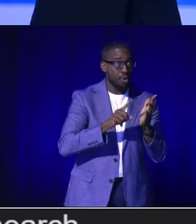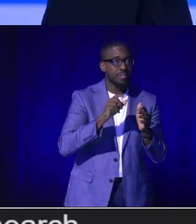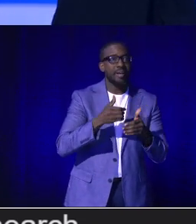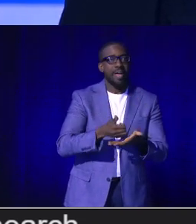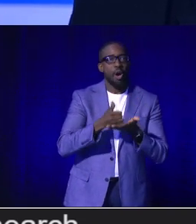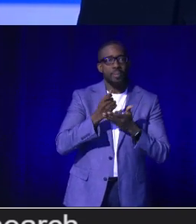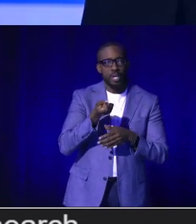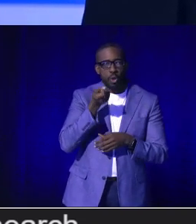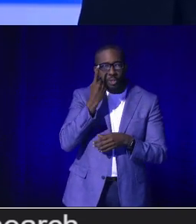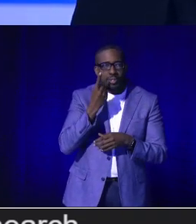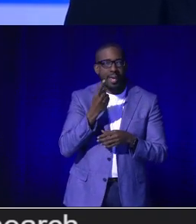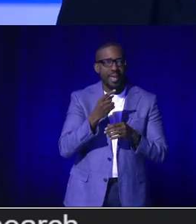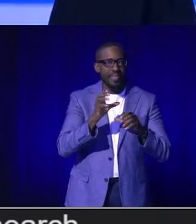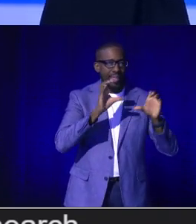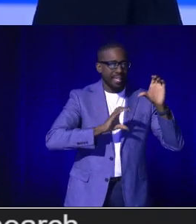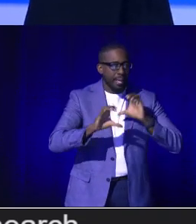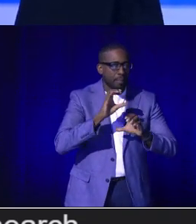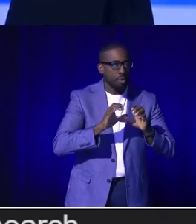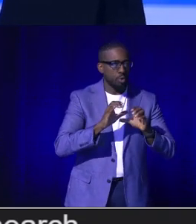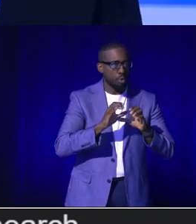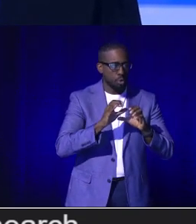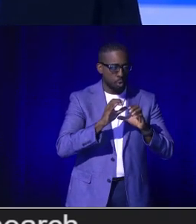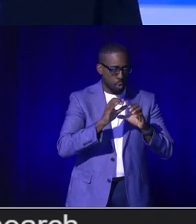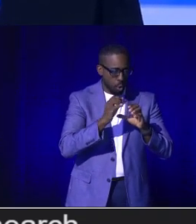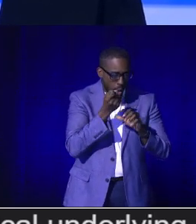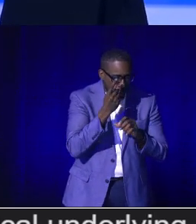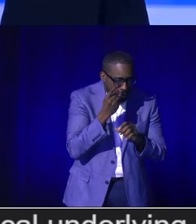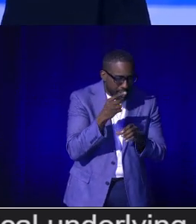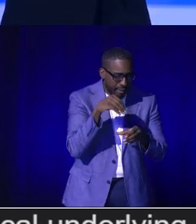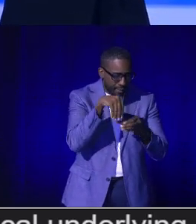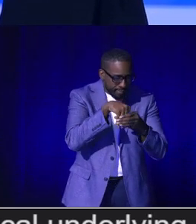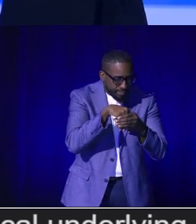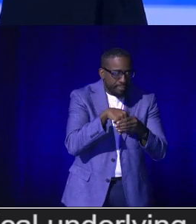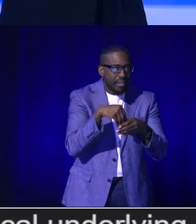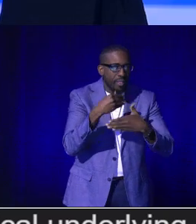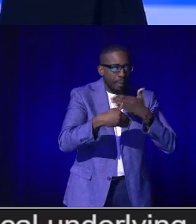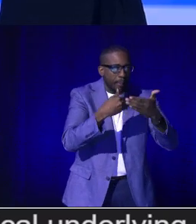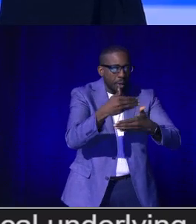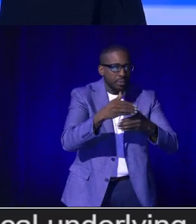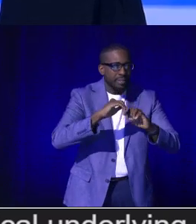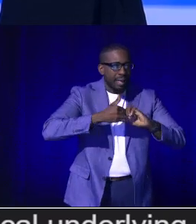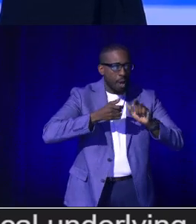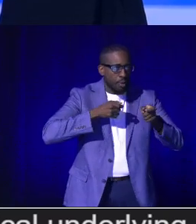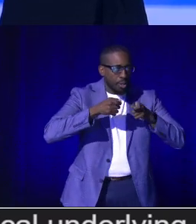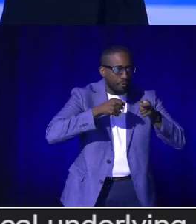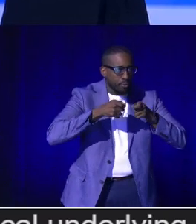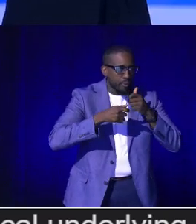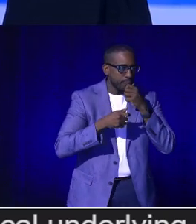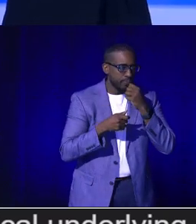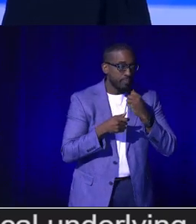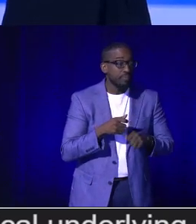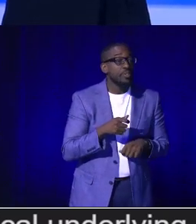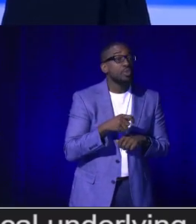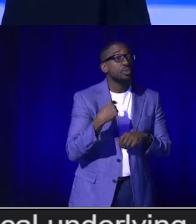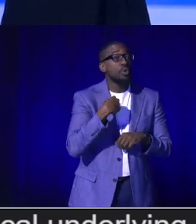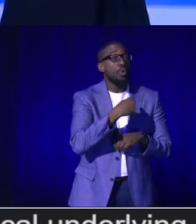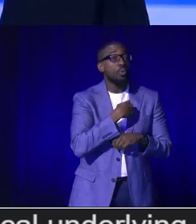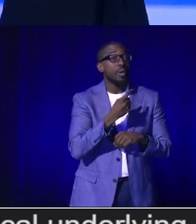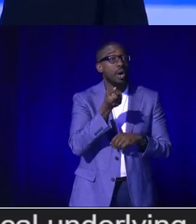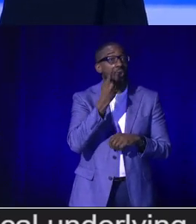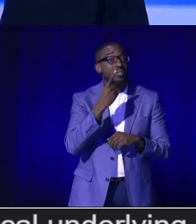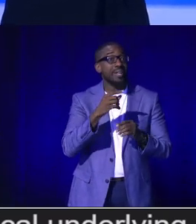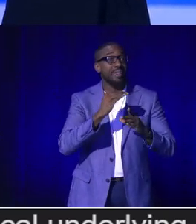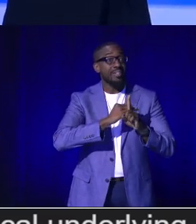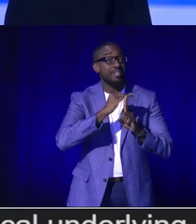govern these processes. And so what we looked to do is understand these temperature